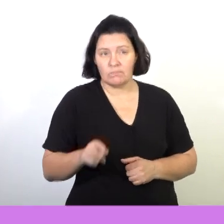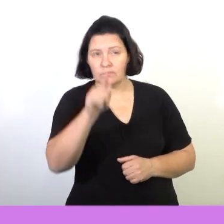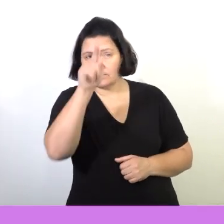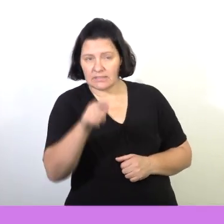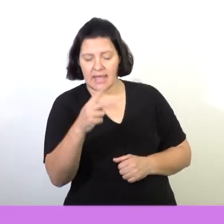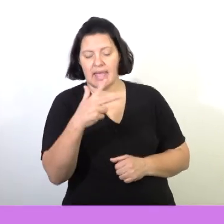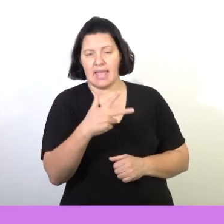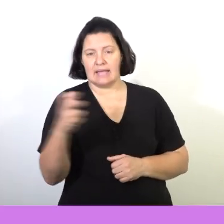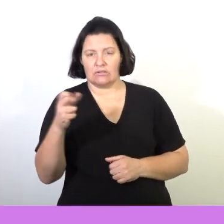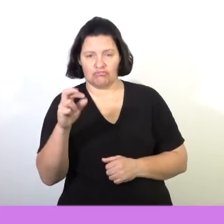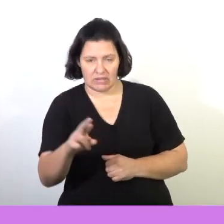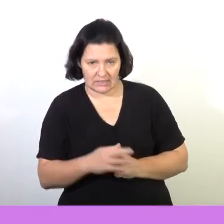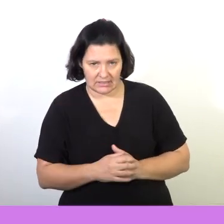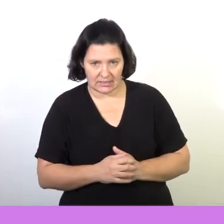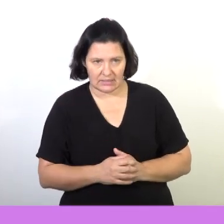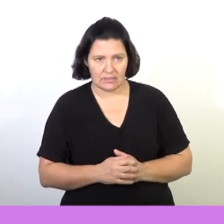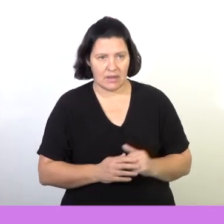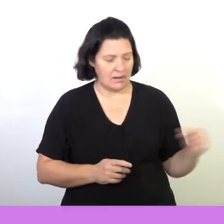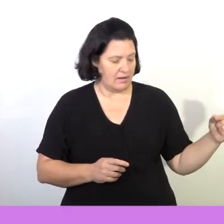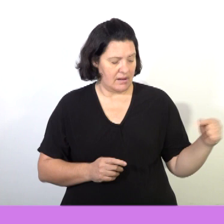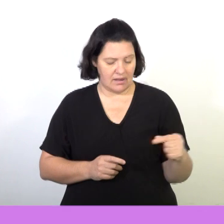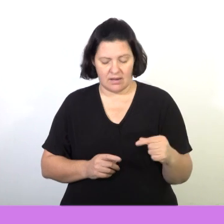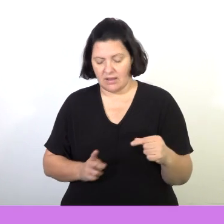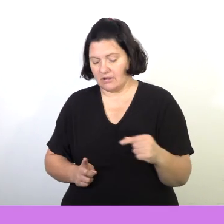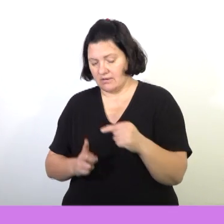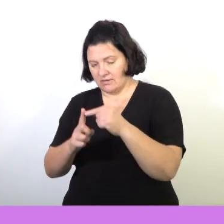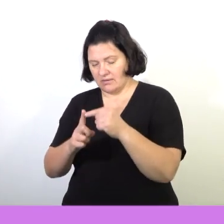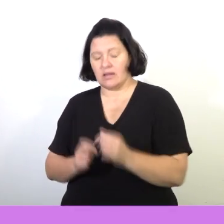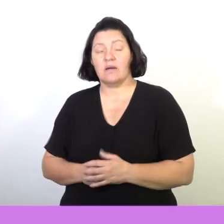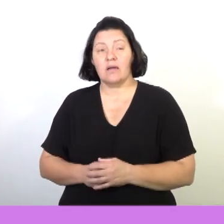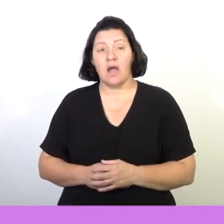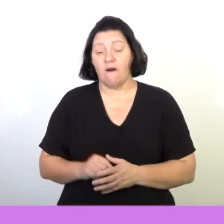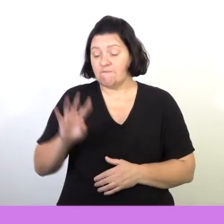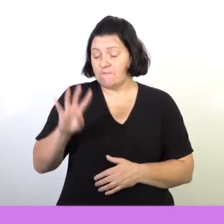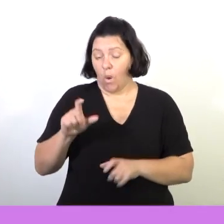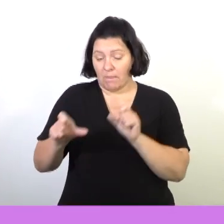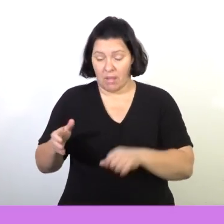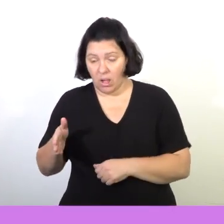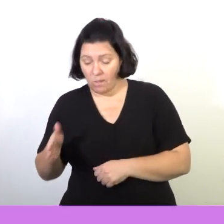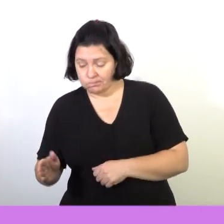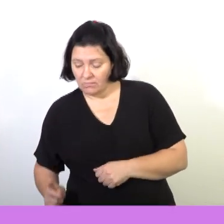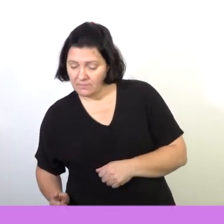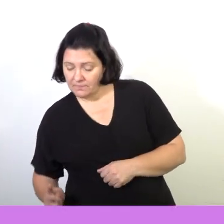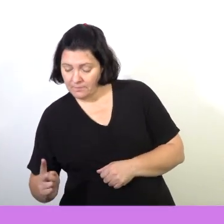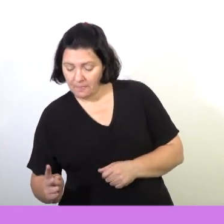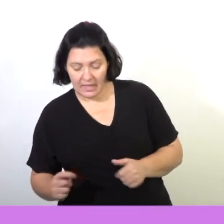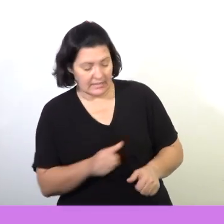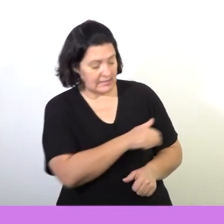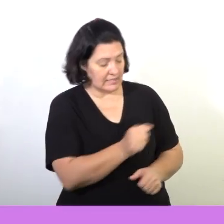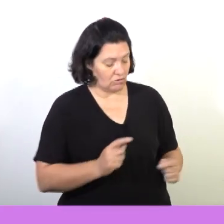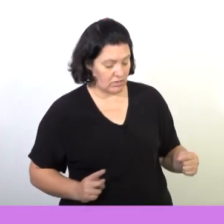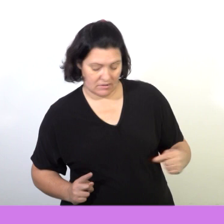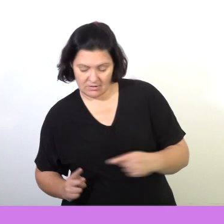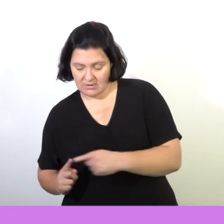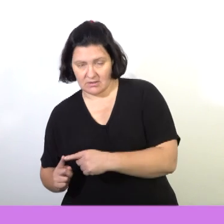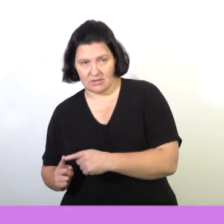said it will be 800 rands. So it's here. If 4 are in the car, it is now 600,